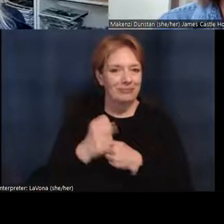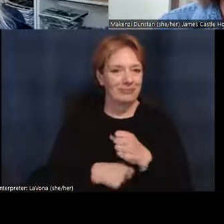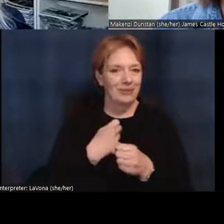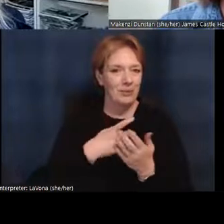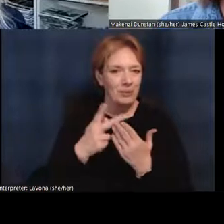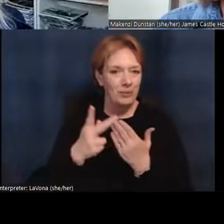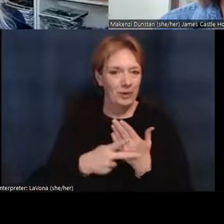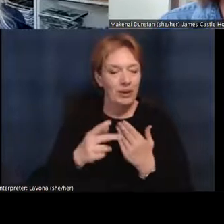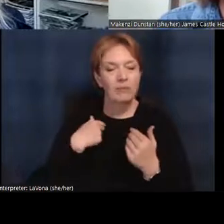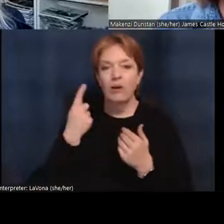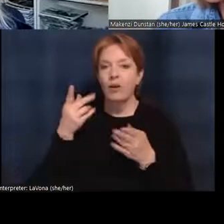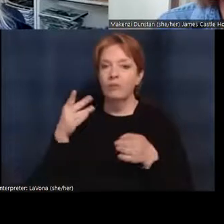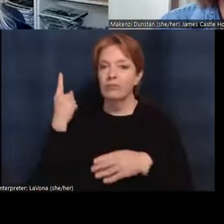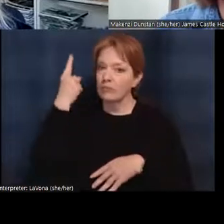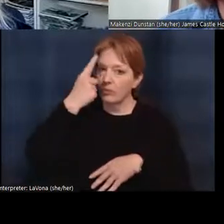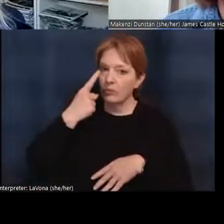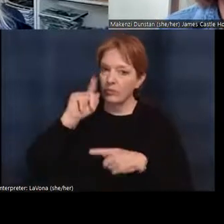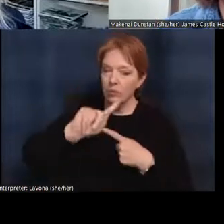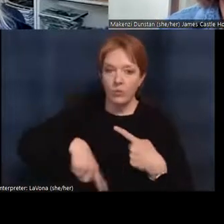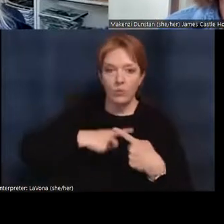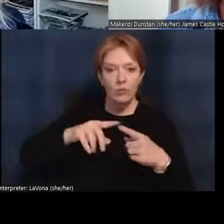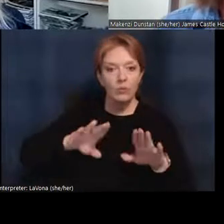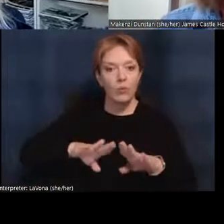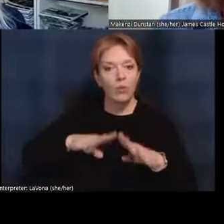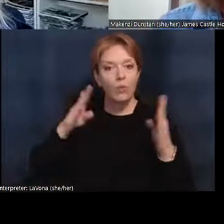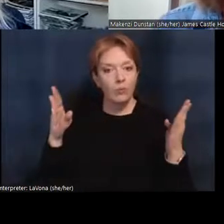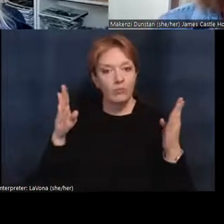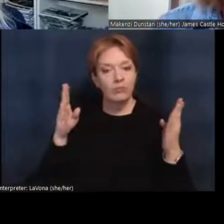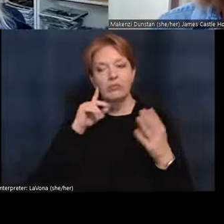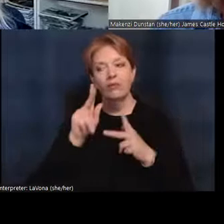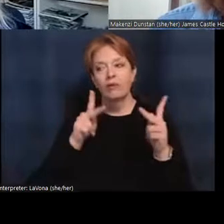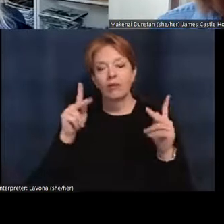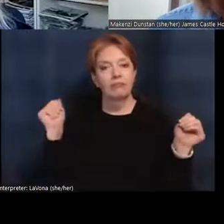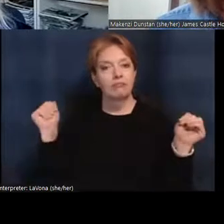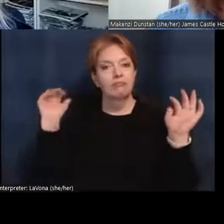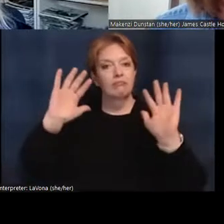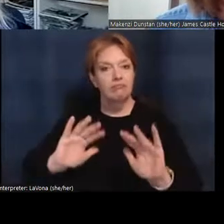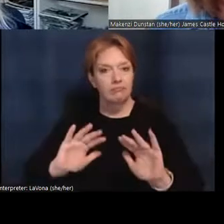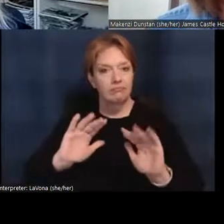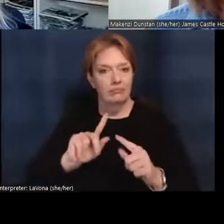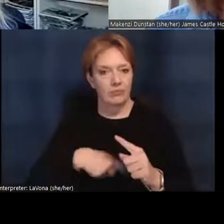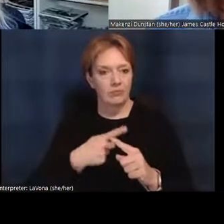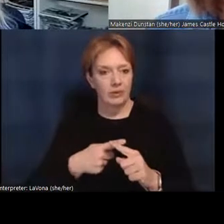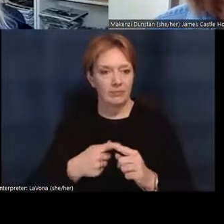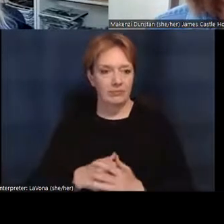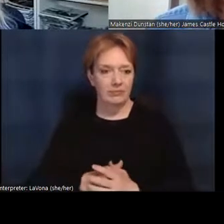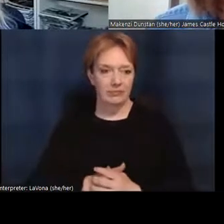have someone who's wanting to know, what year did the gardens and studios open to the public?